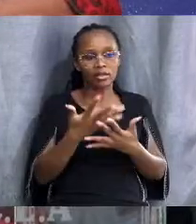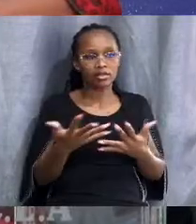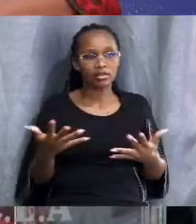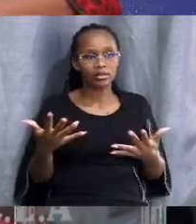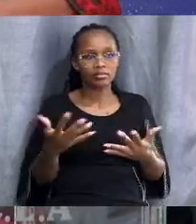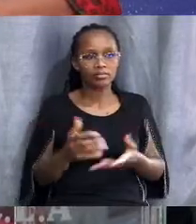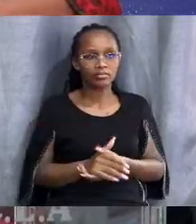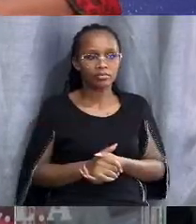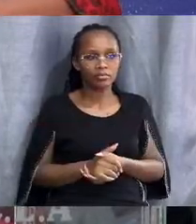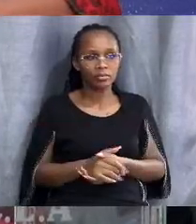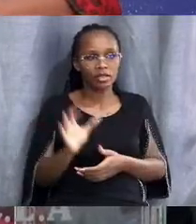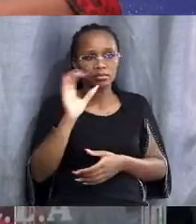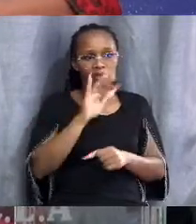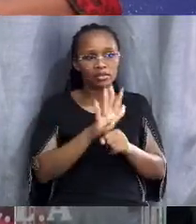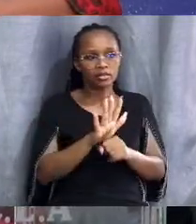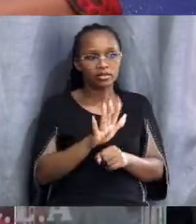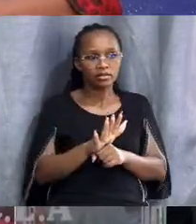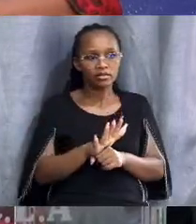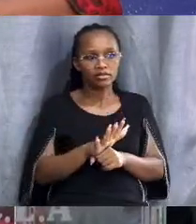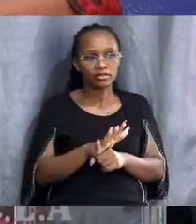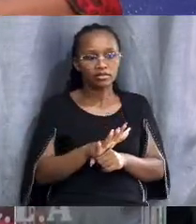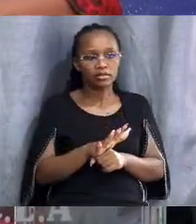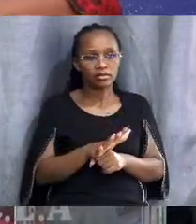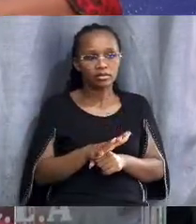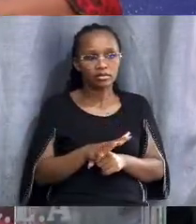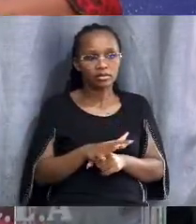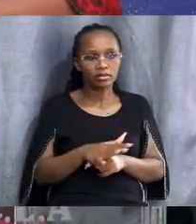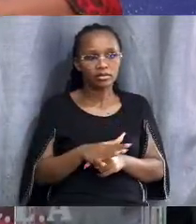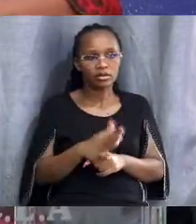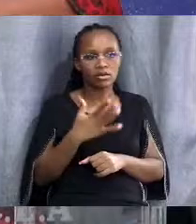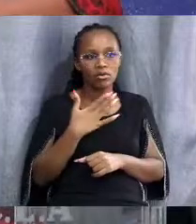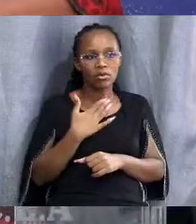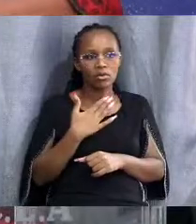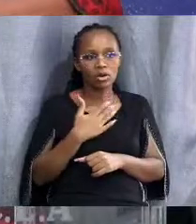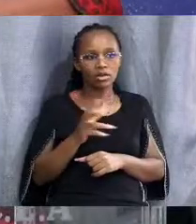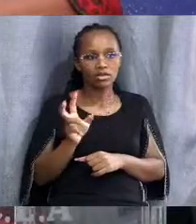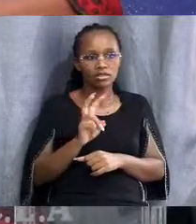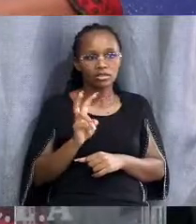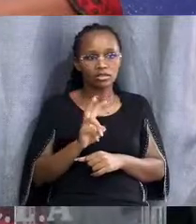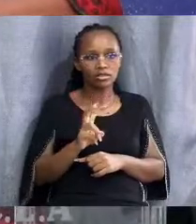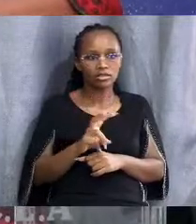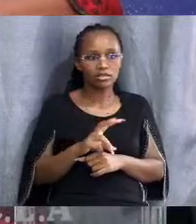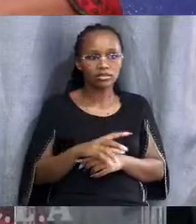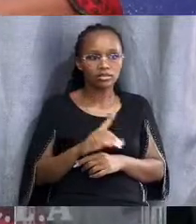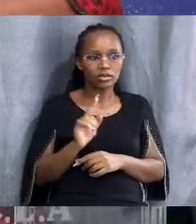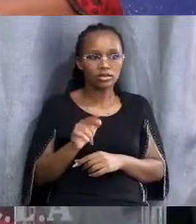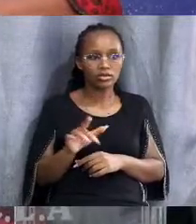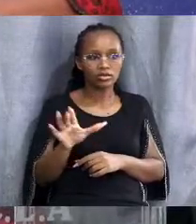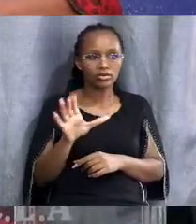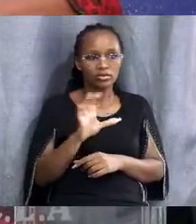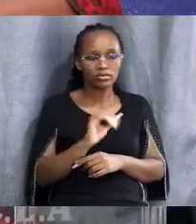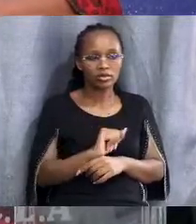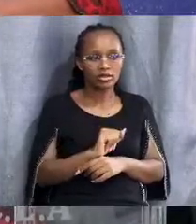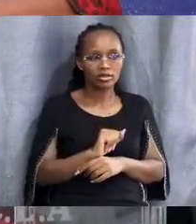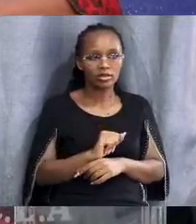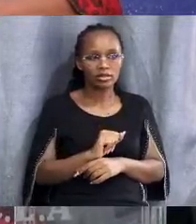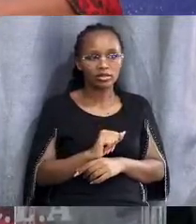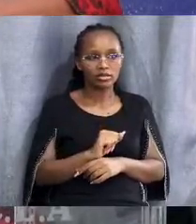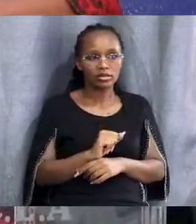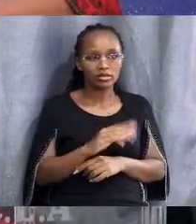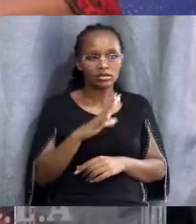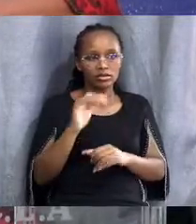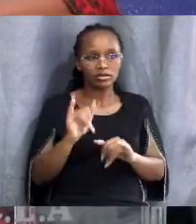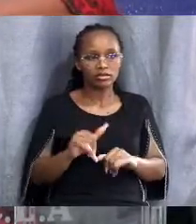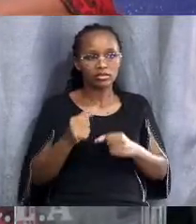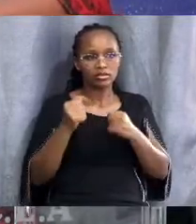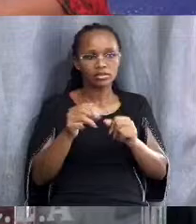ever. I'll miss you so much, but I know I wouldn't want to see, you didn't want to see me sad, so I will stay strong.